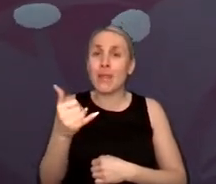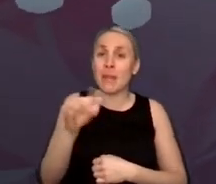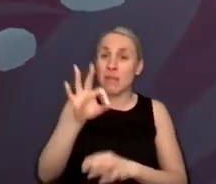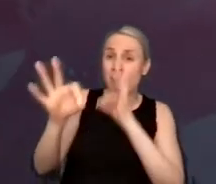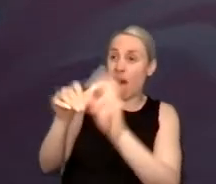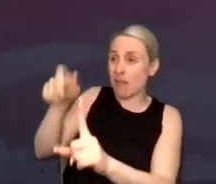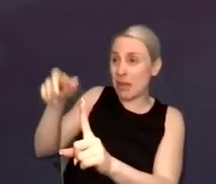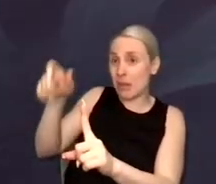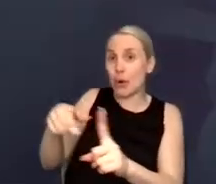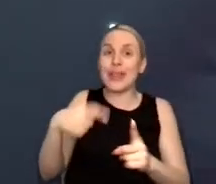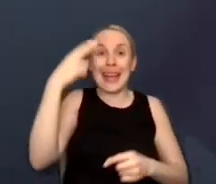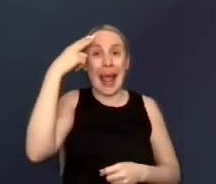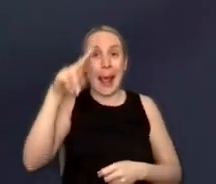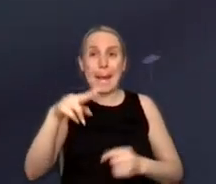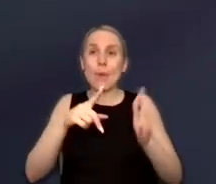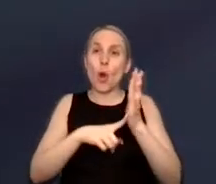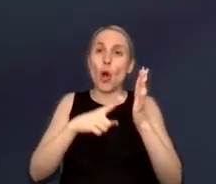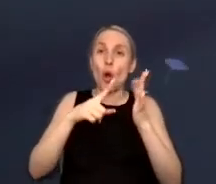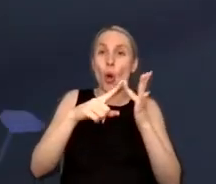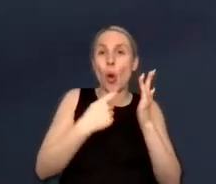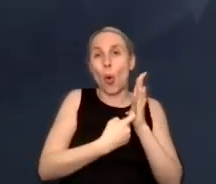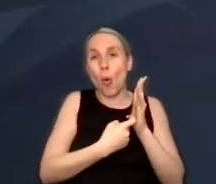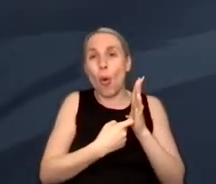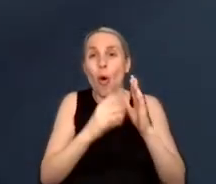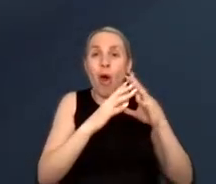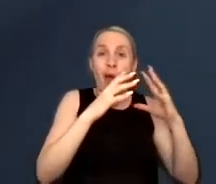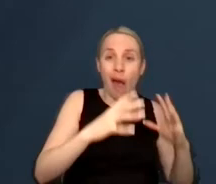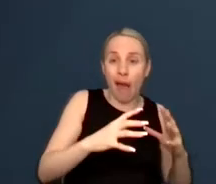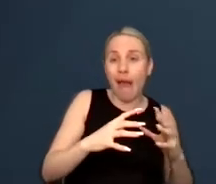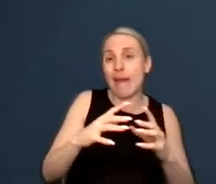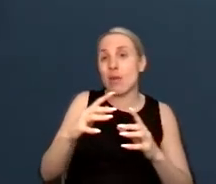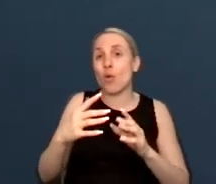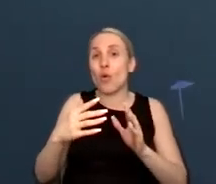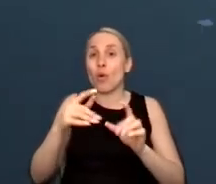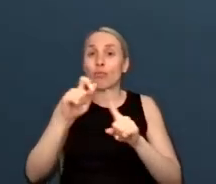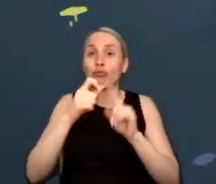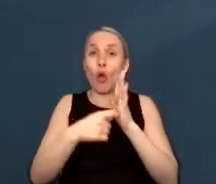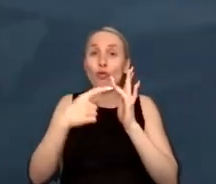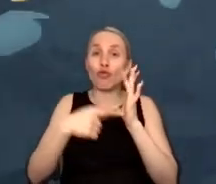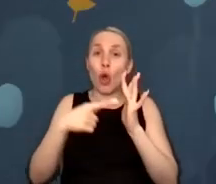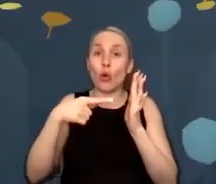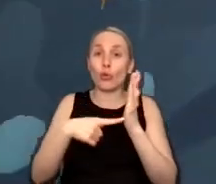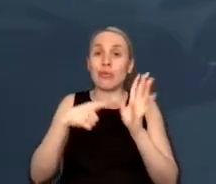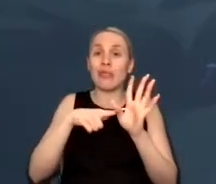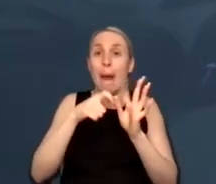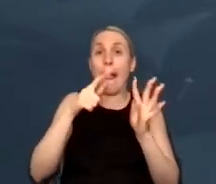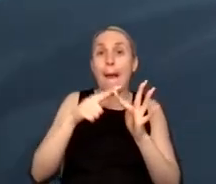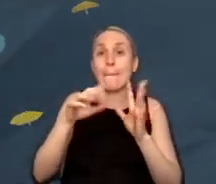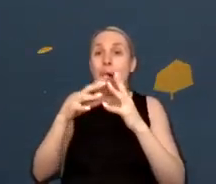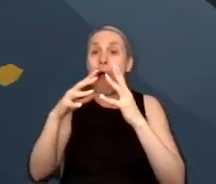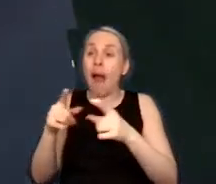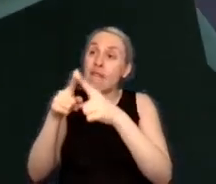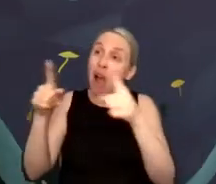to the Lore Hive, Prototype Hive. What other hives would people want to collect